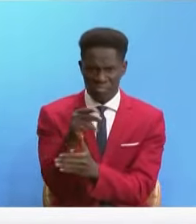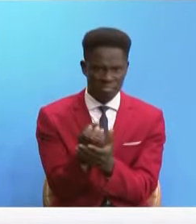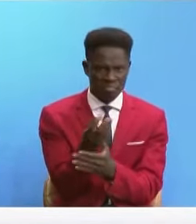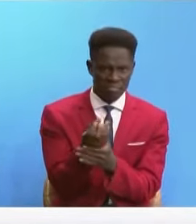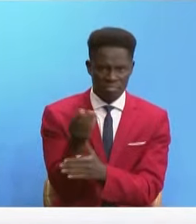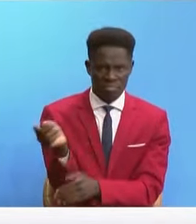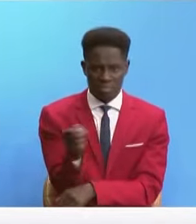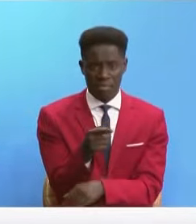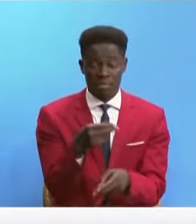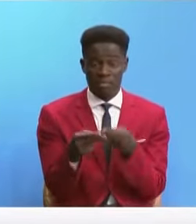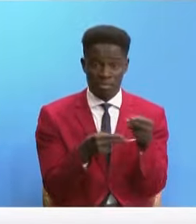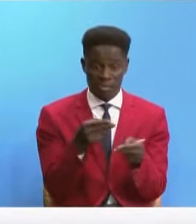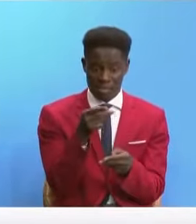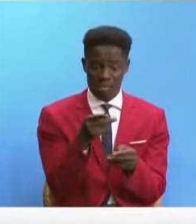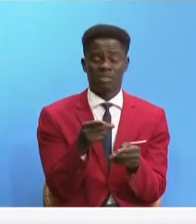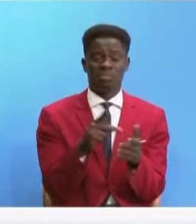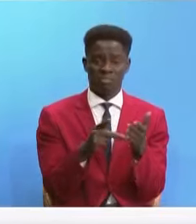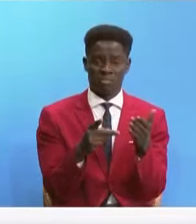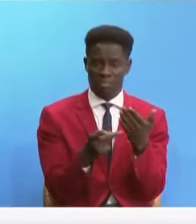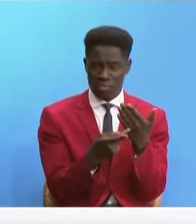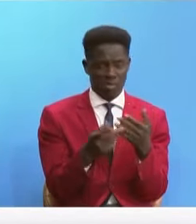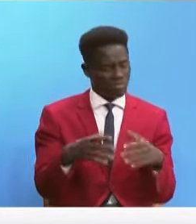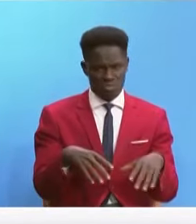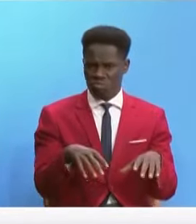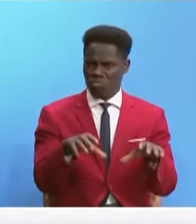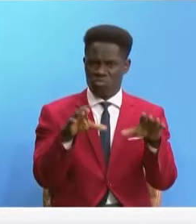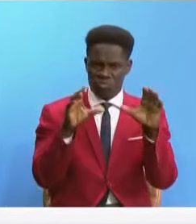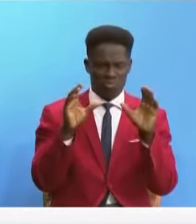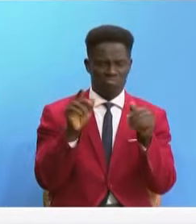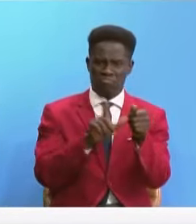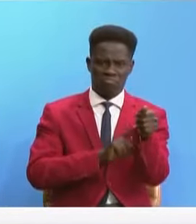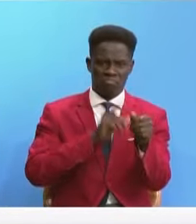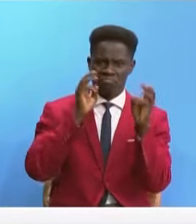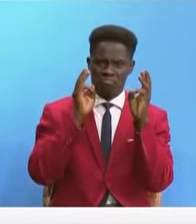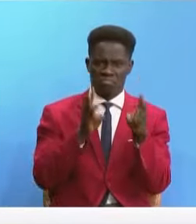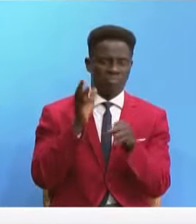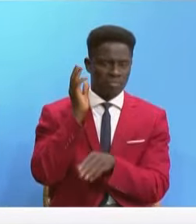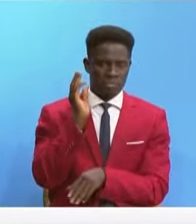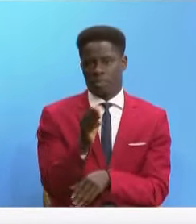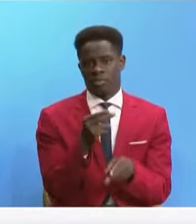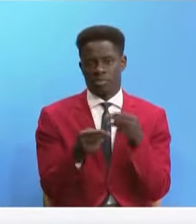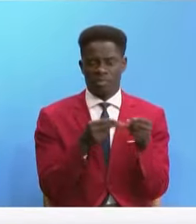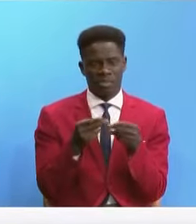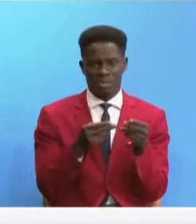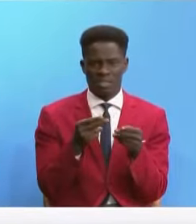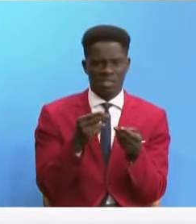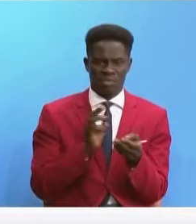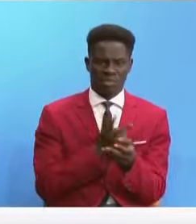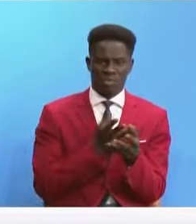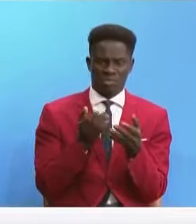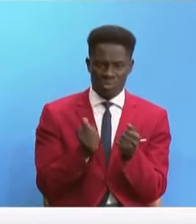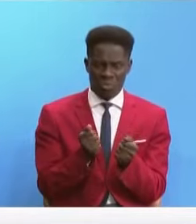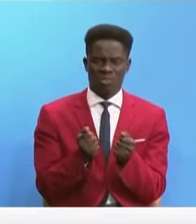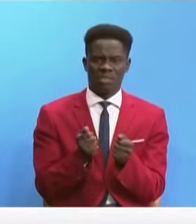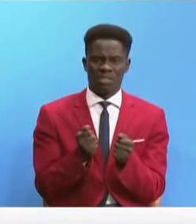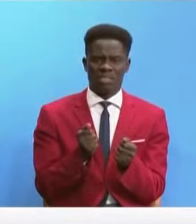program will go a long way in mitigating the results of the drought situation. Mr. Shipande